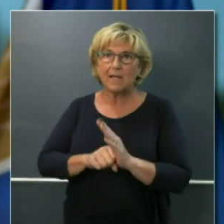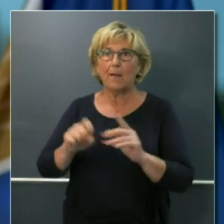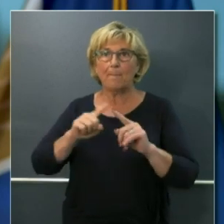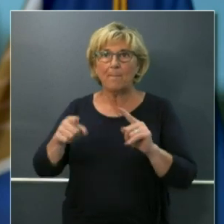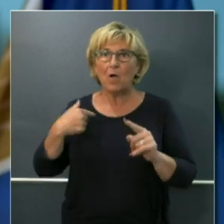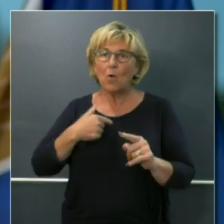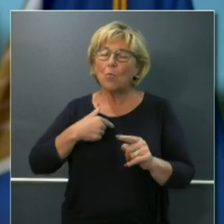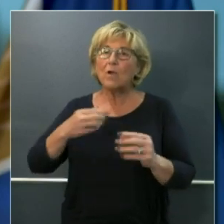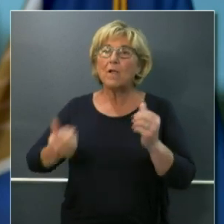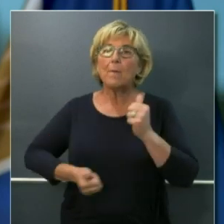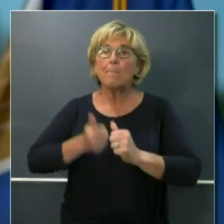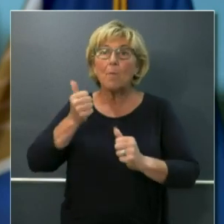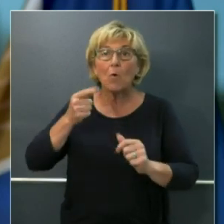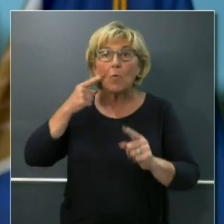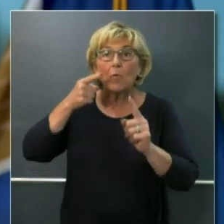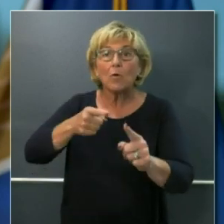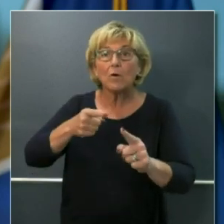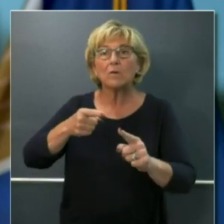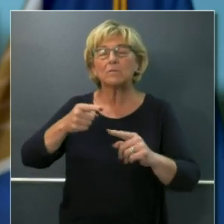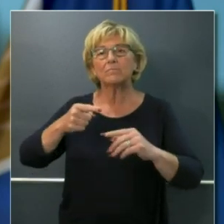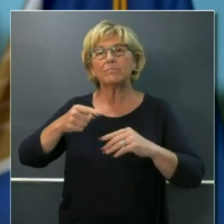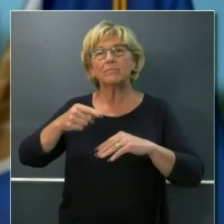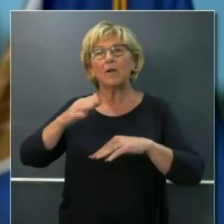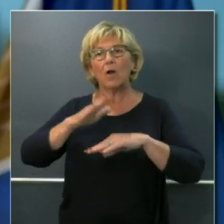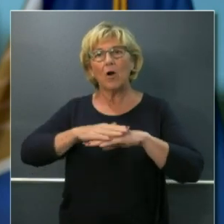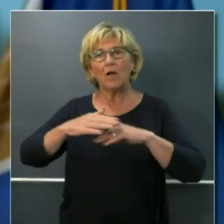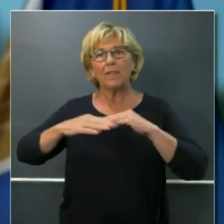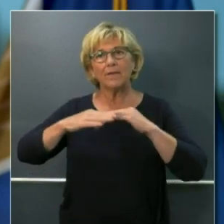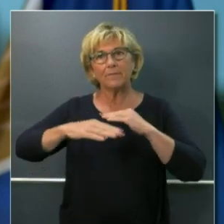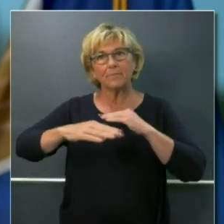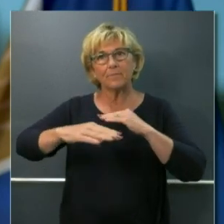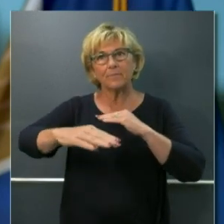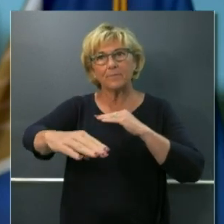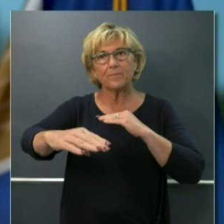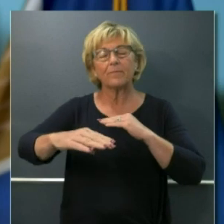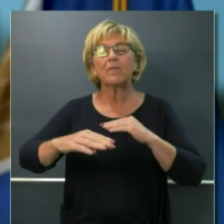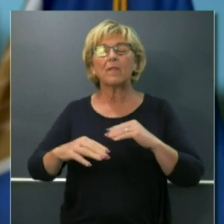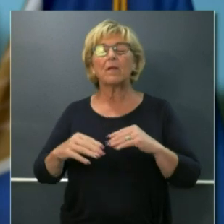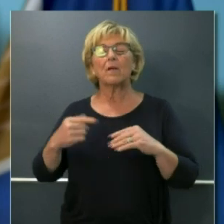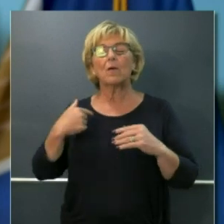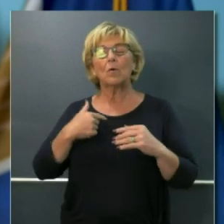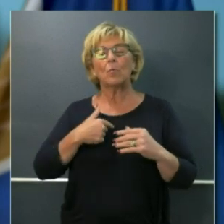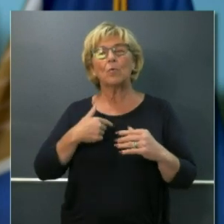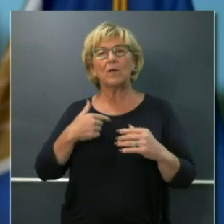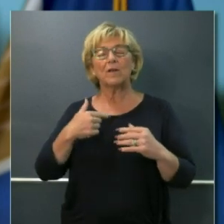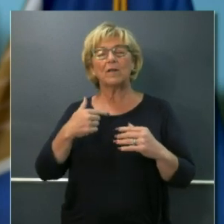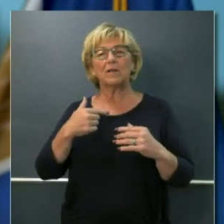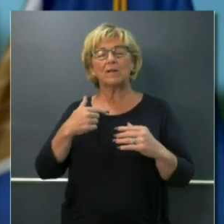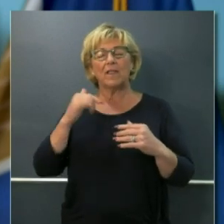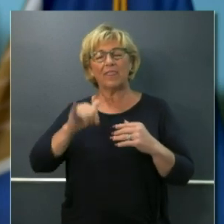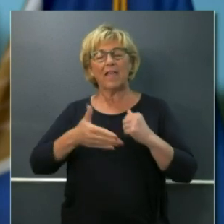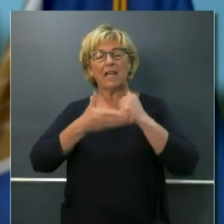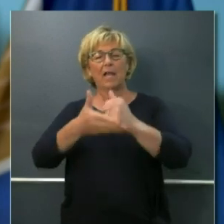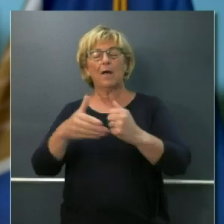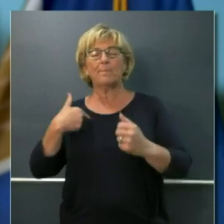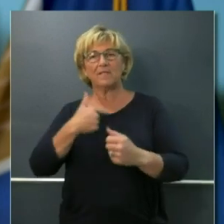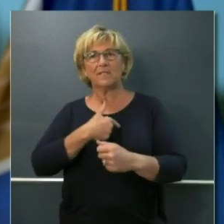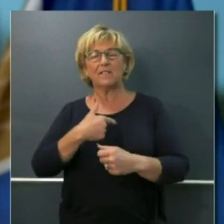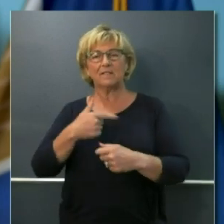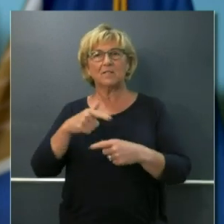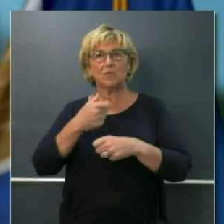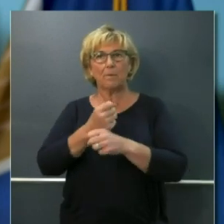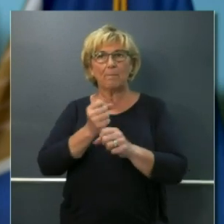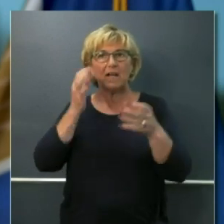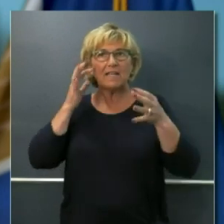some cautious optimism, and that indicator allows us to make the presentation that we're making